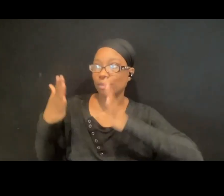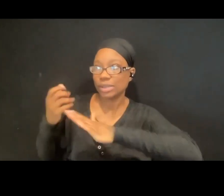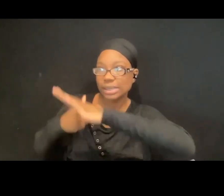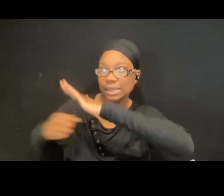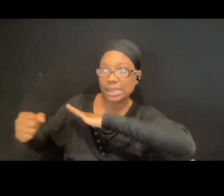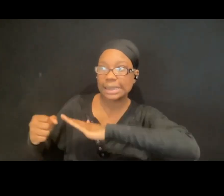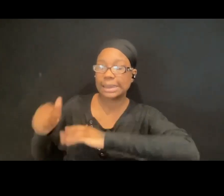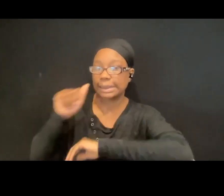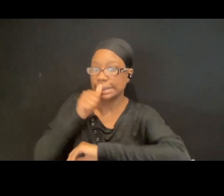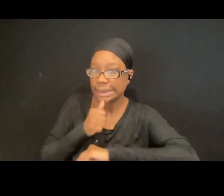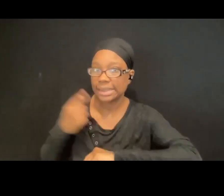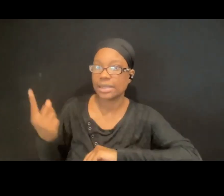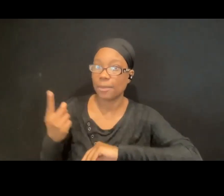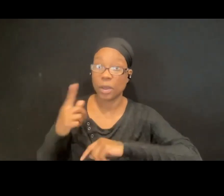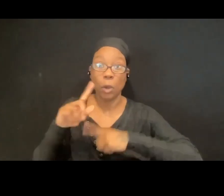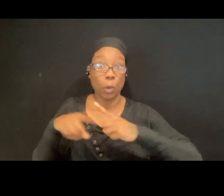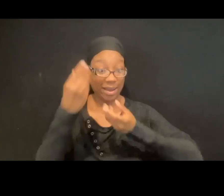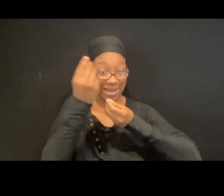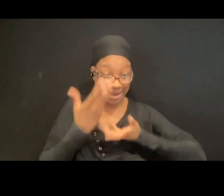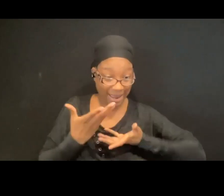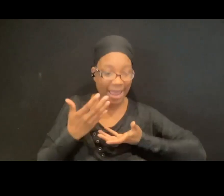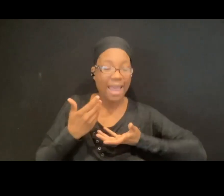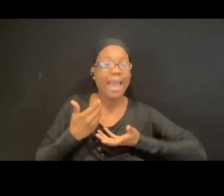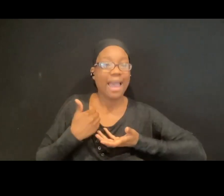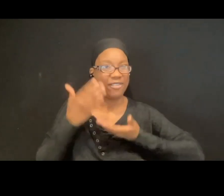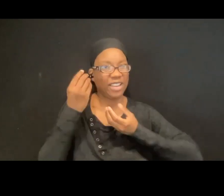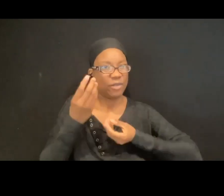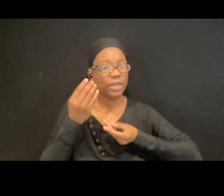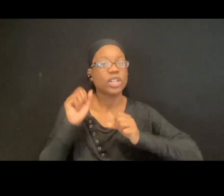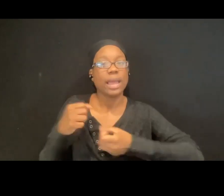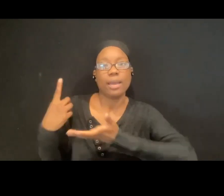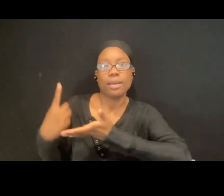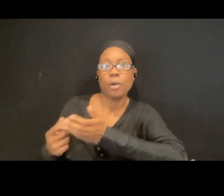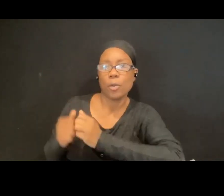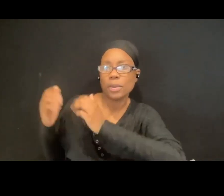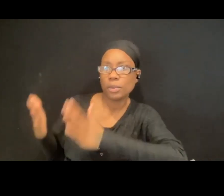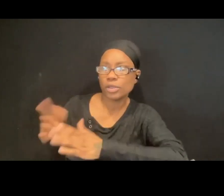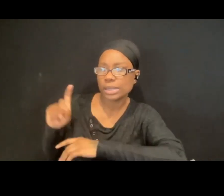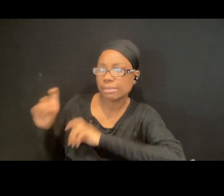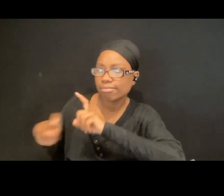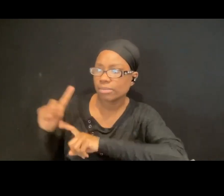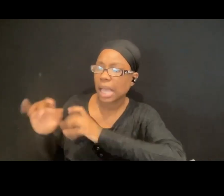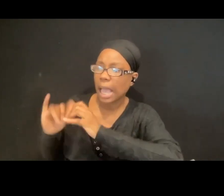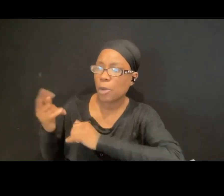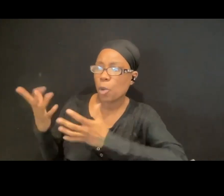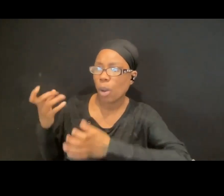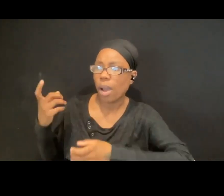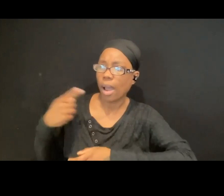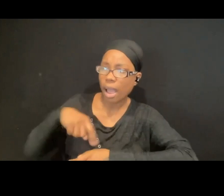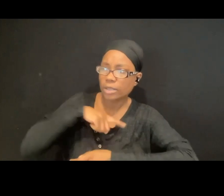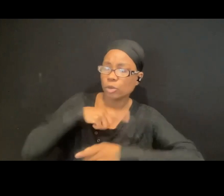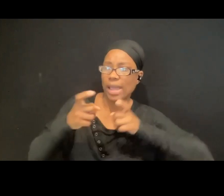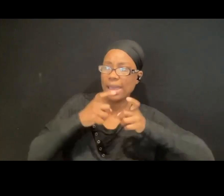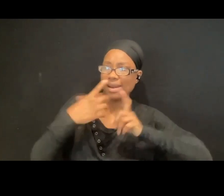information and we are able to talk to the person and ask them about how they want us to move on the outside, we move forward. And so we're